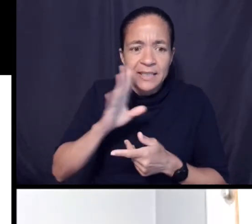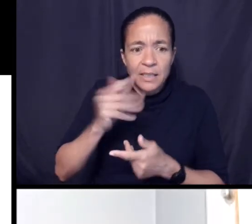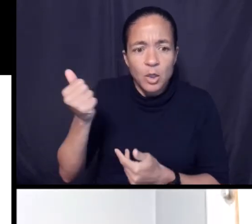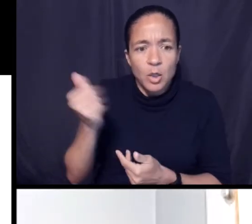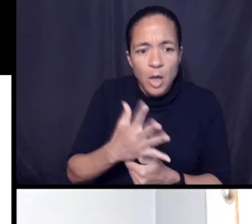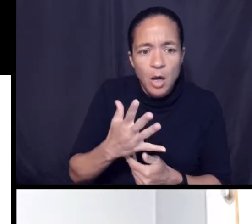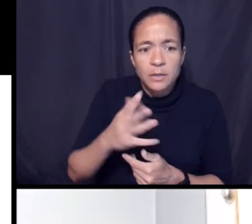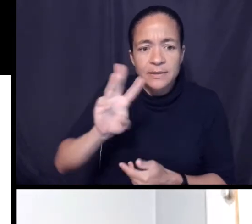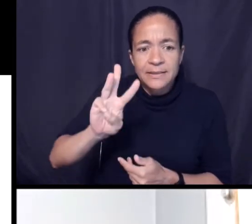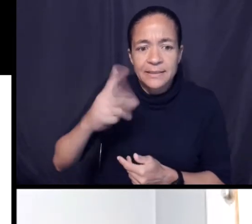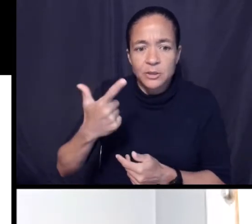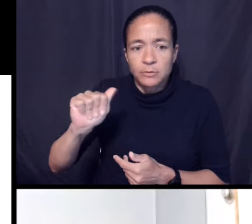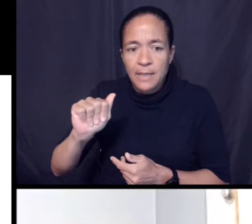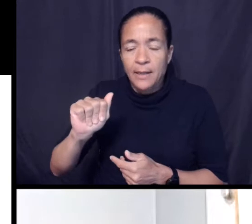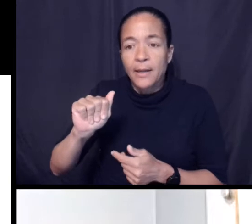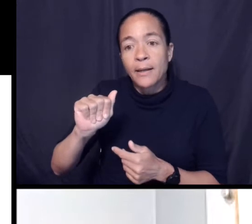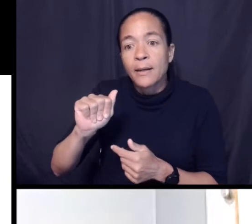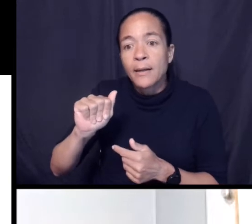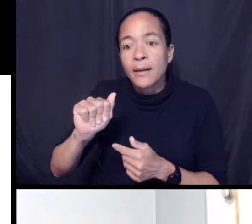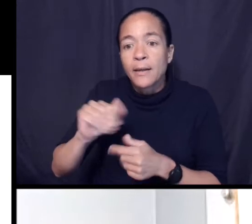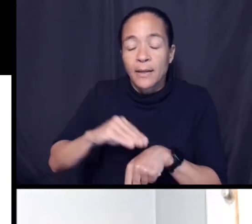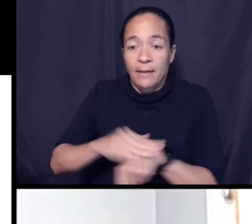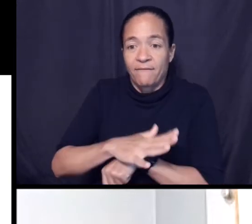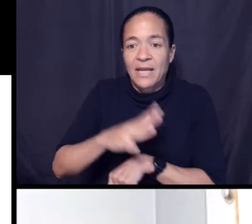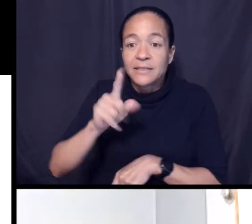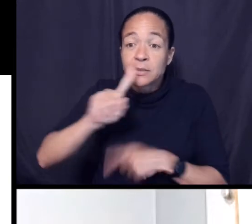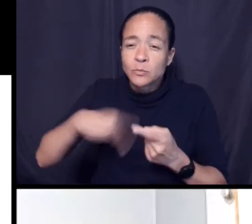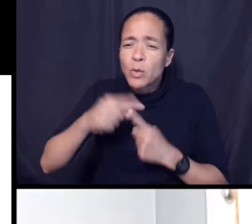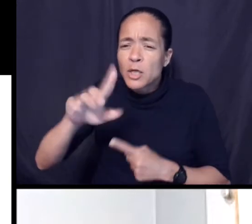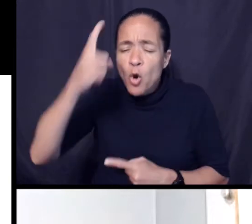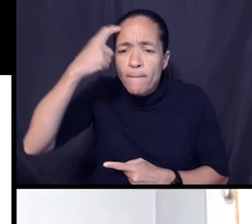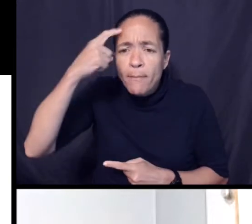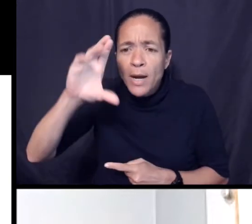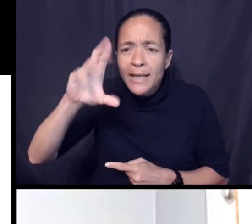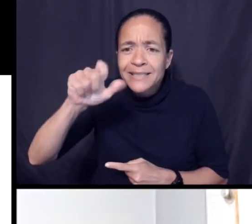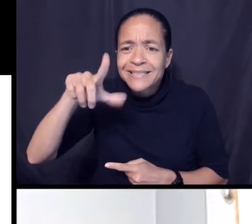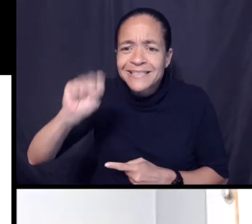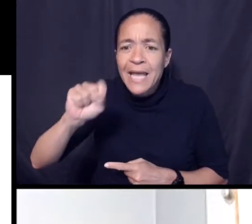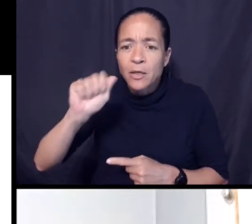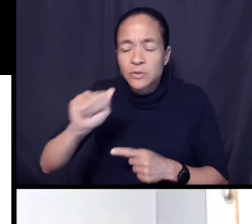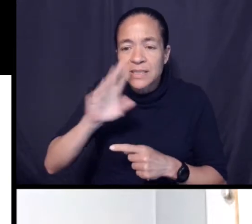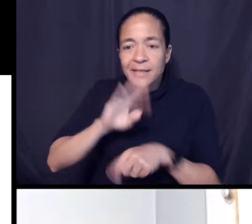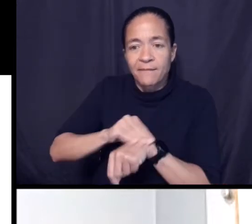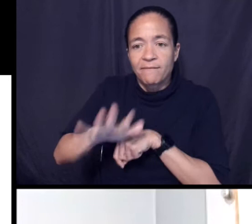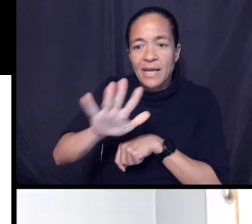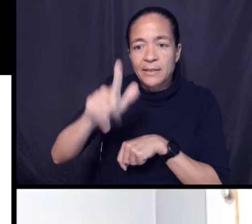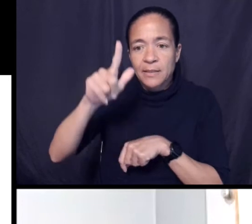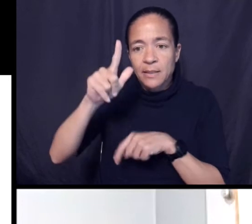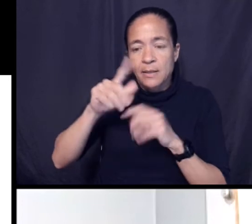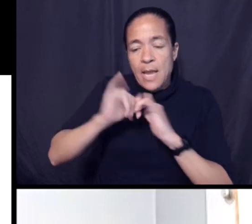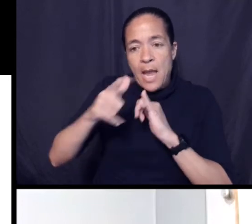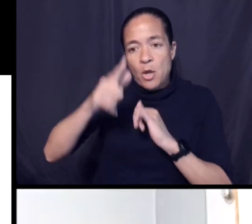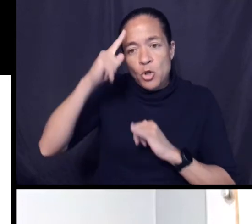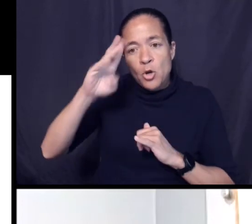defects. What that means is that when your brain cells are forming, it can affect the formation of the brain structure as